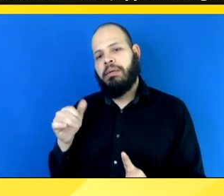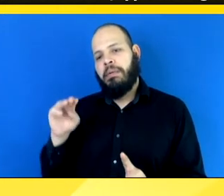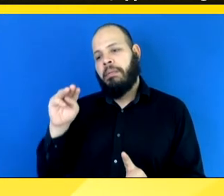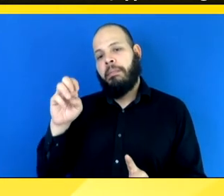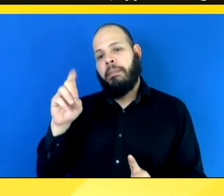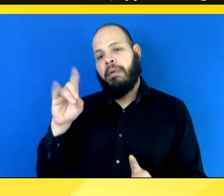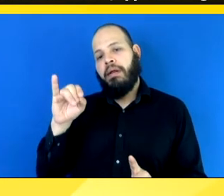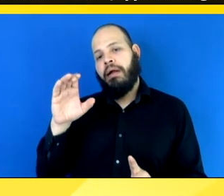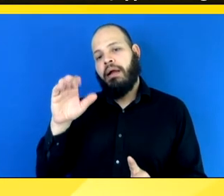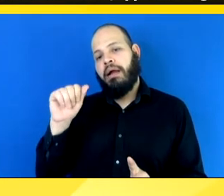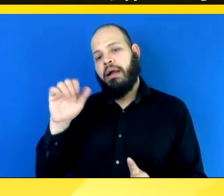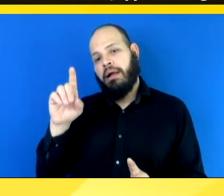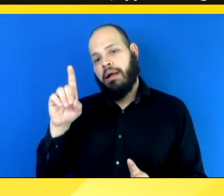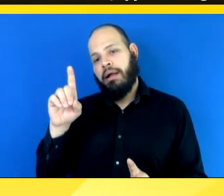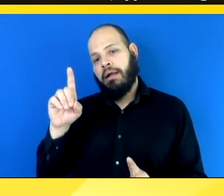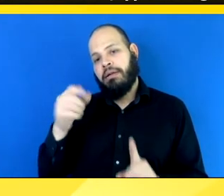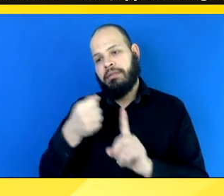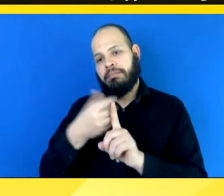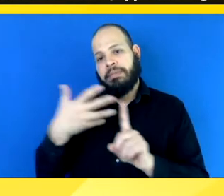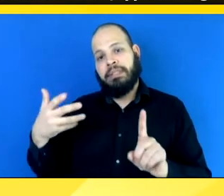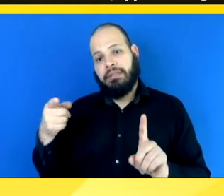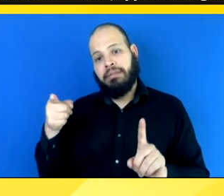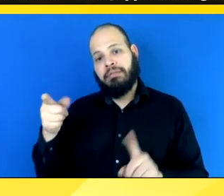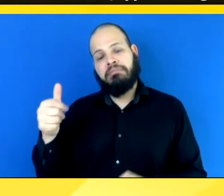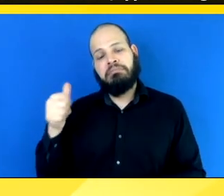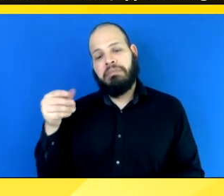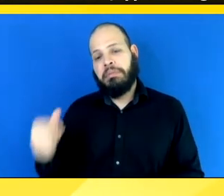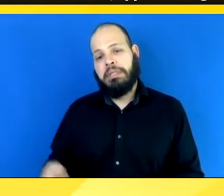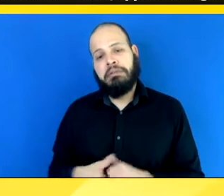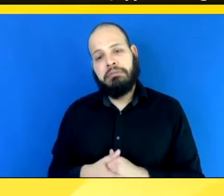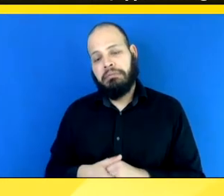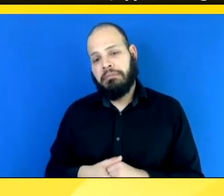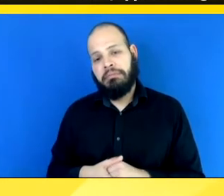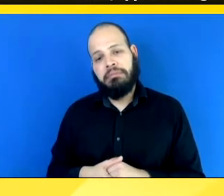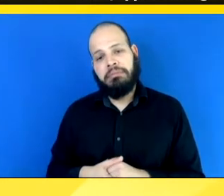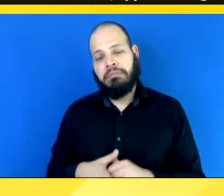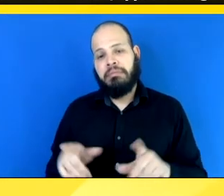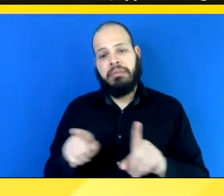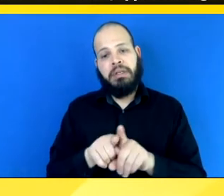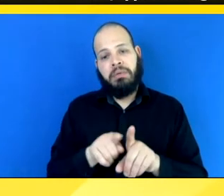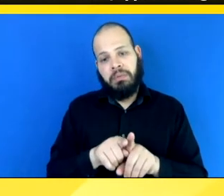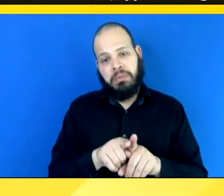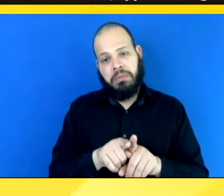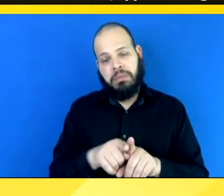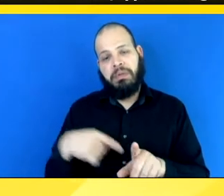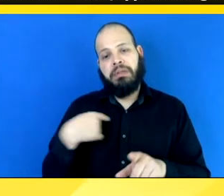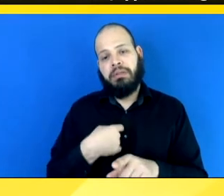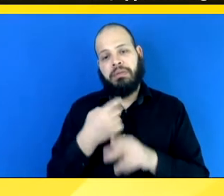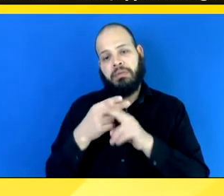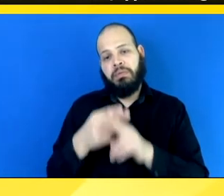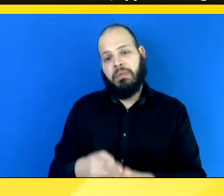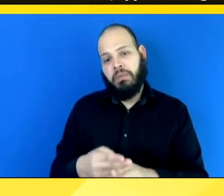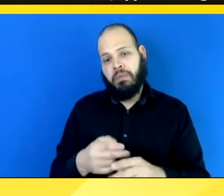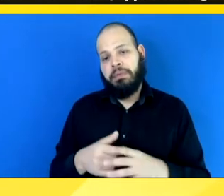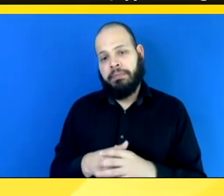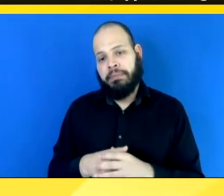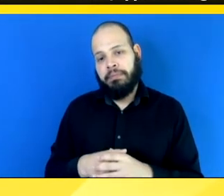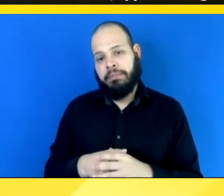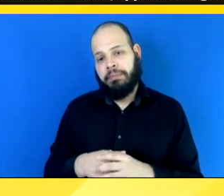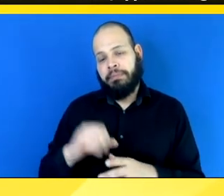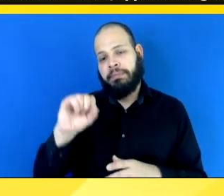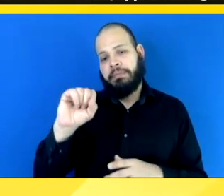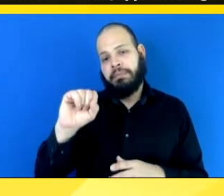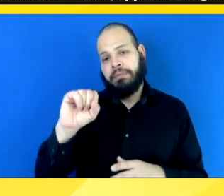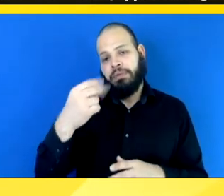it was the Shelby case that started here that gutted the Voting Rights Act. It's important that we understand the context is the